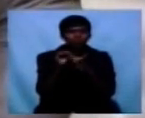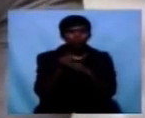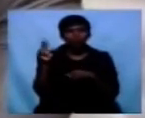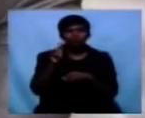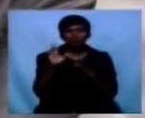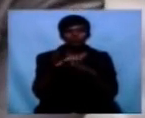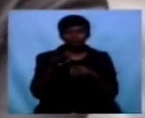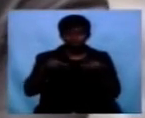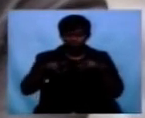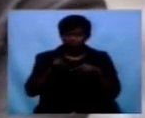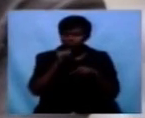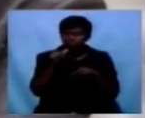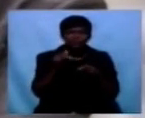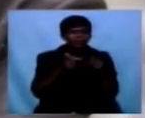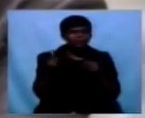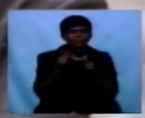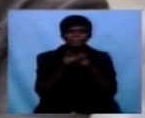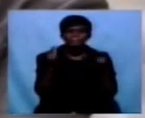of our roads instead of the commercial,